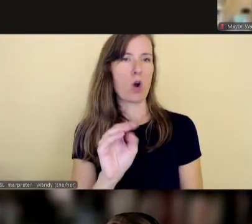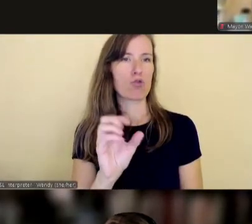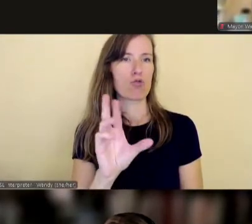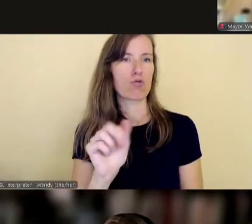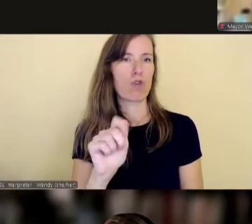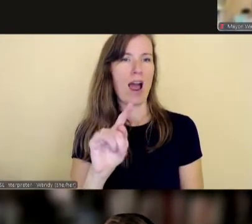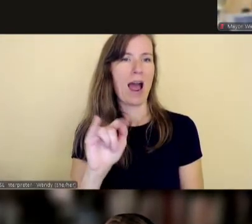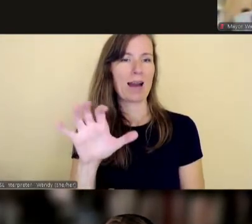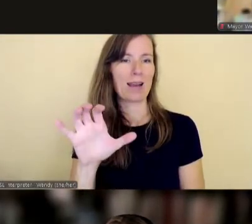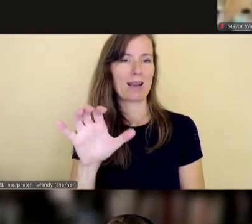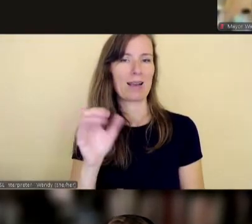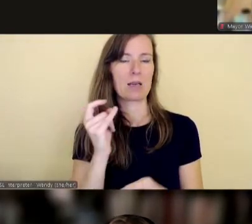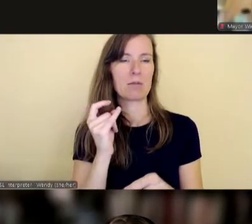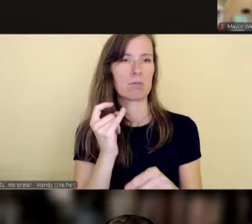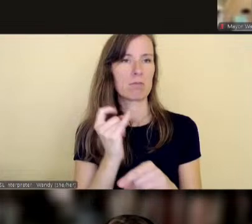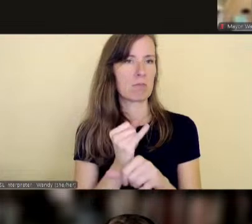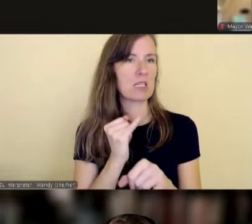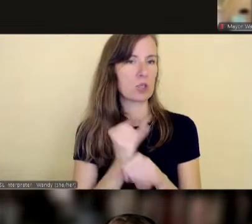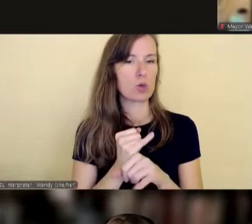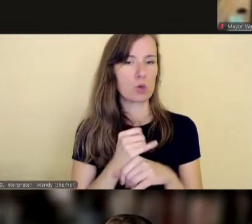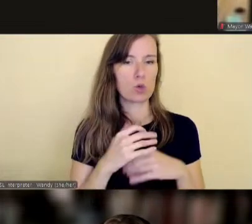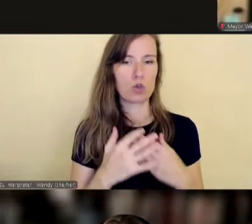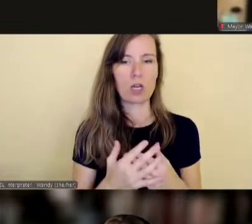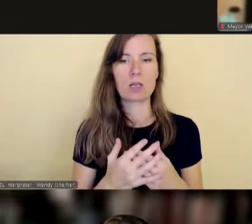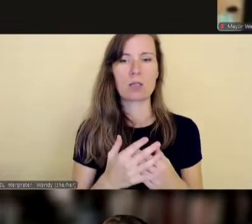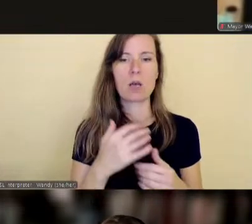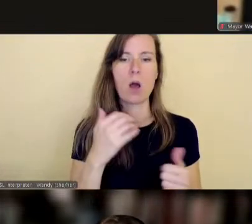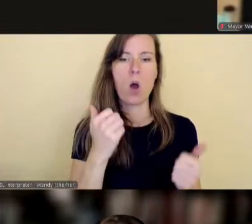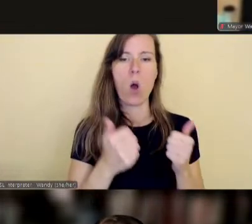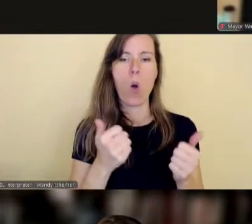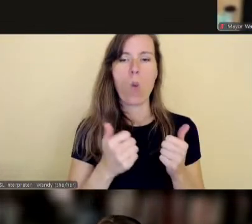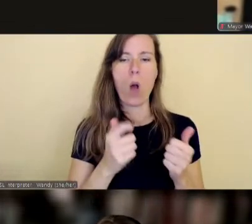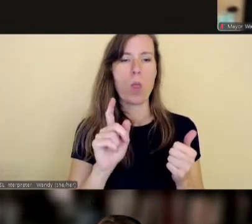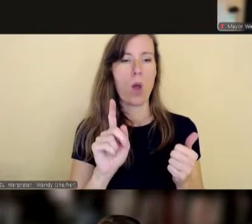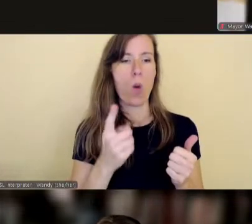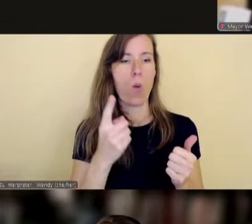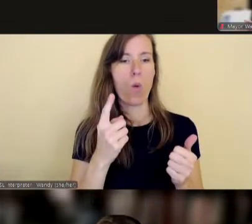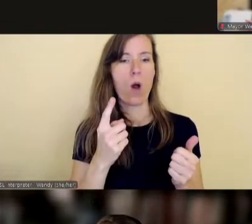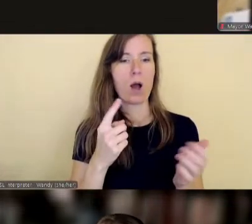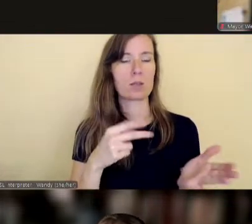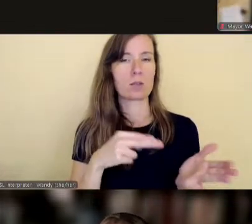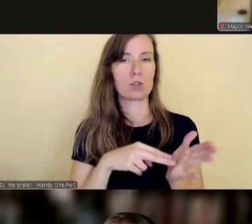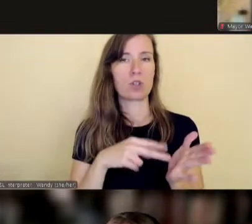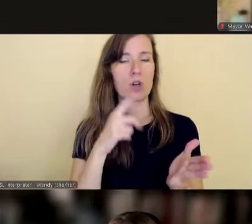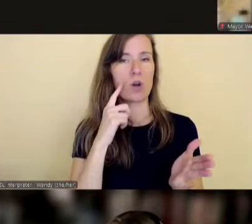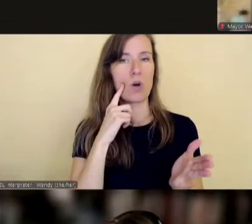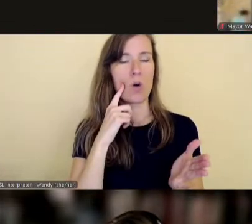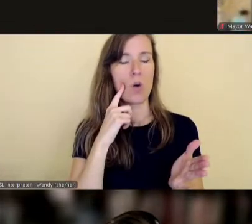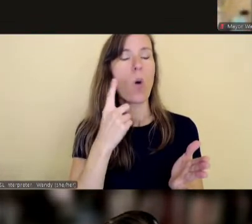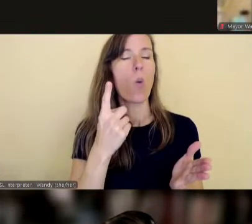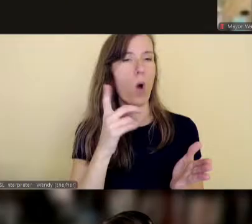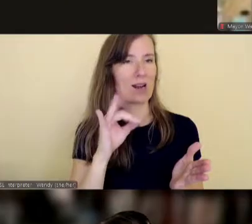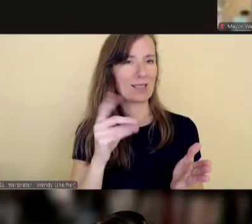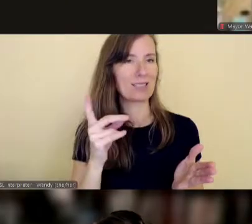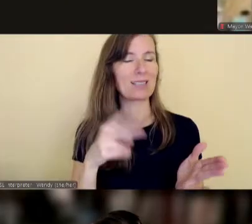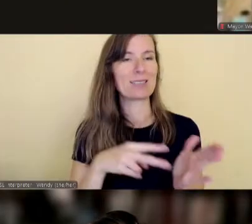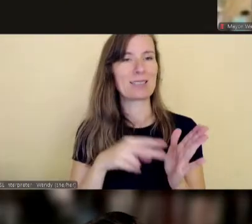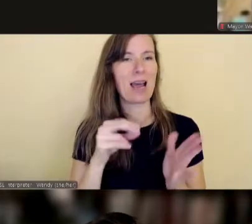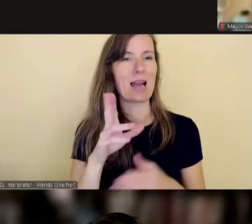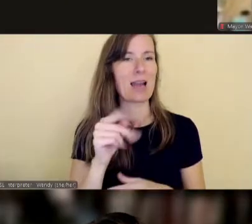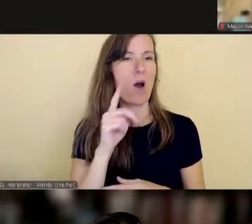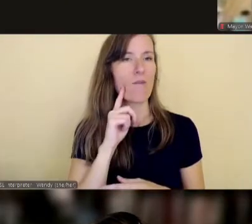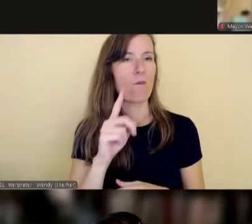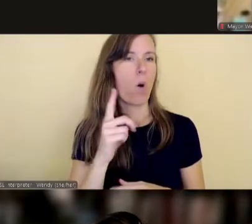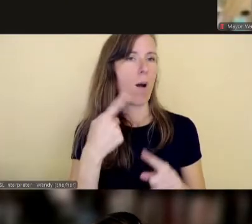out for its overwhelming positive response, from the community at Cheverly Day,